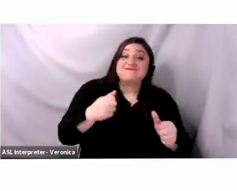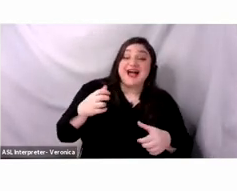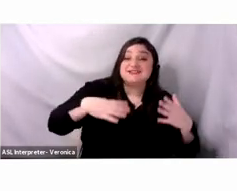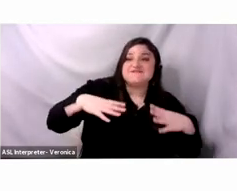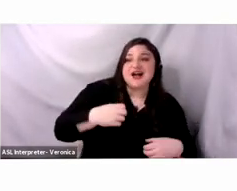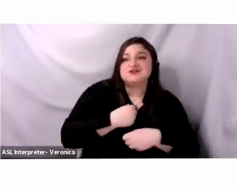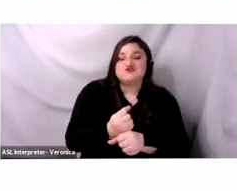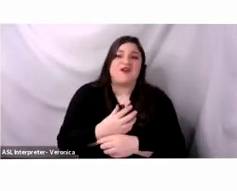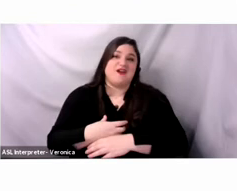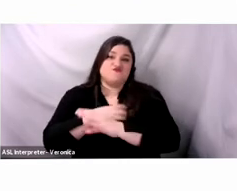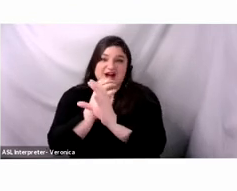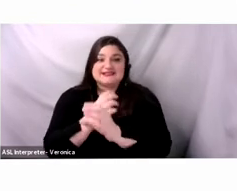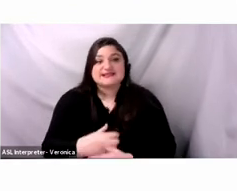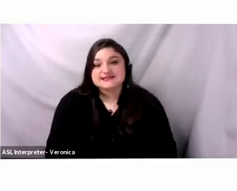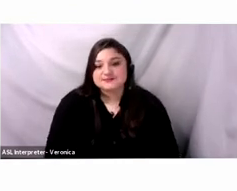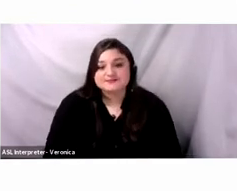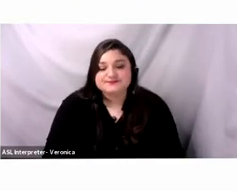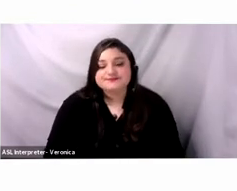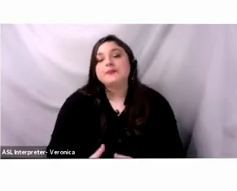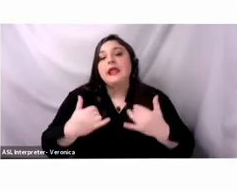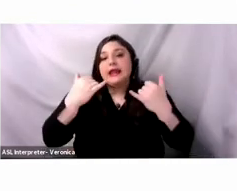which brings us to waste colonialism.